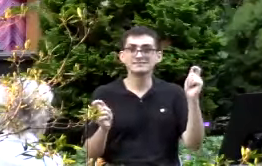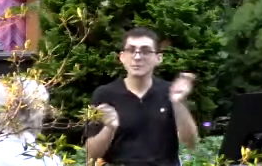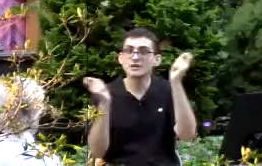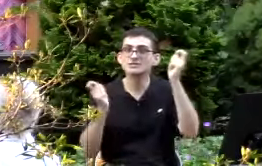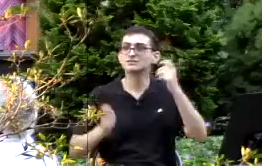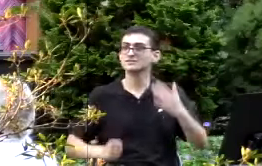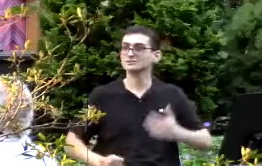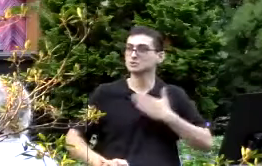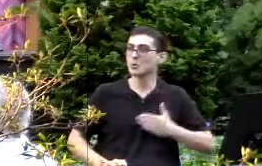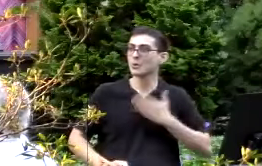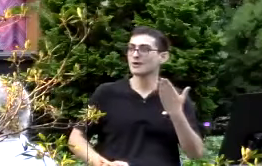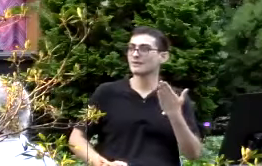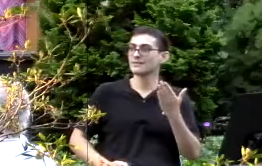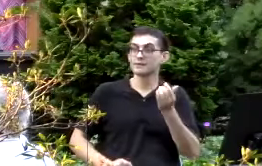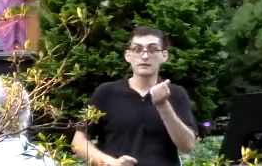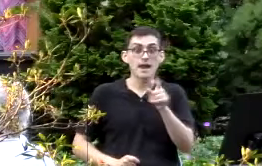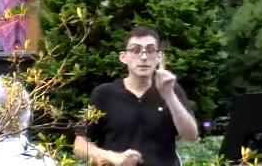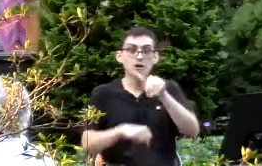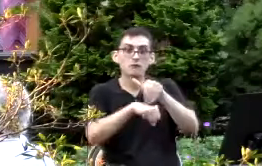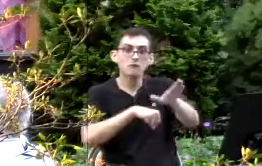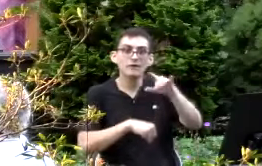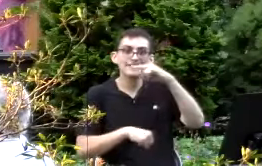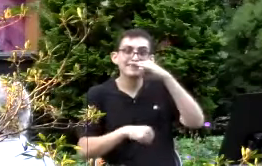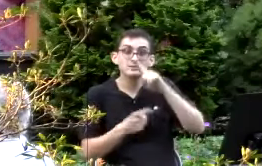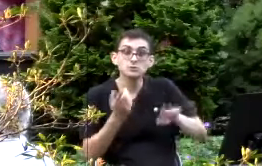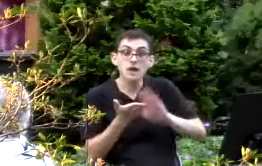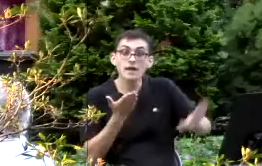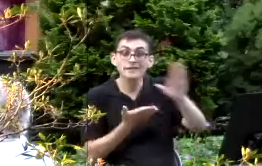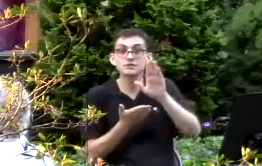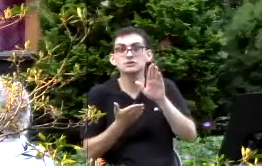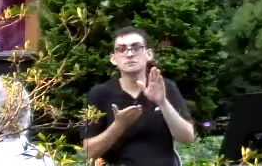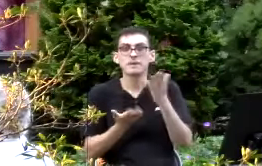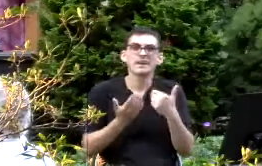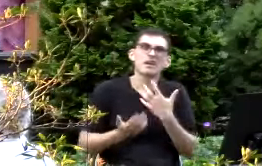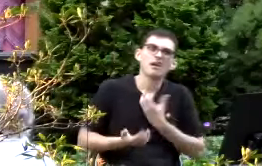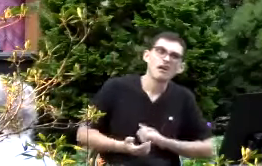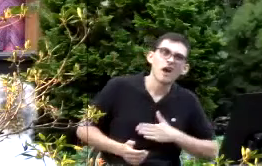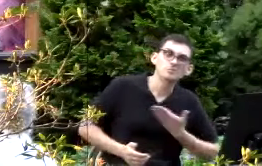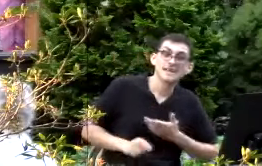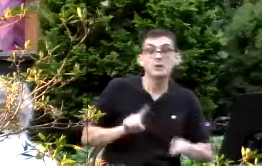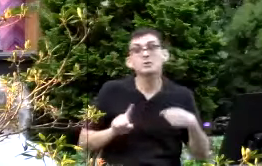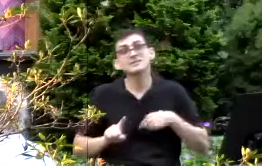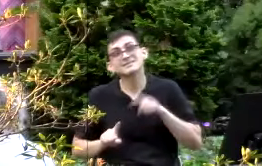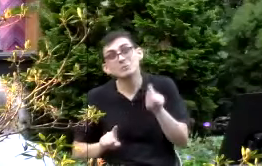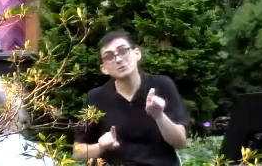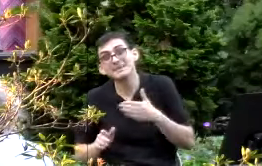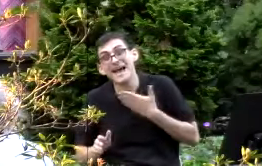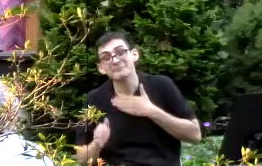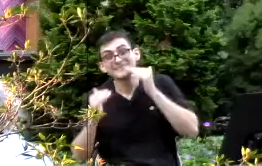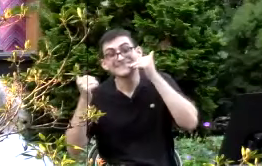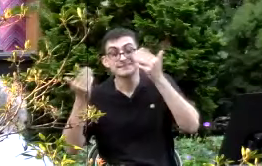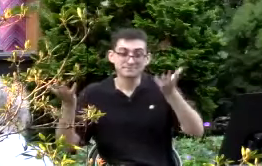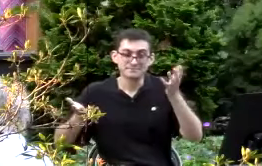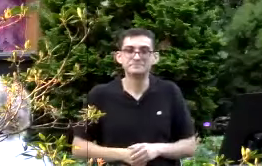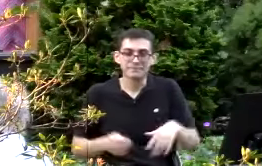joys? Anybody else sending a kid off to college and not so thrilled about it? But we're supposed to be thrilled about it. Anybody else? Anybody else? Anybody